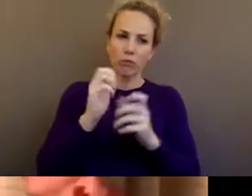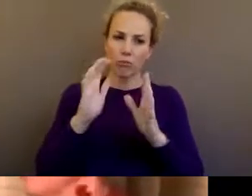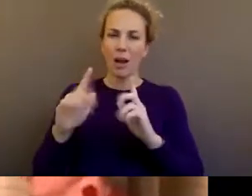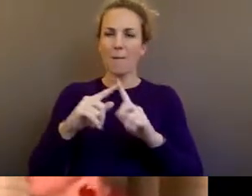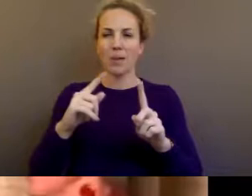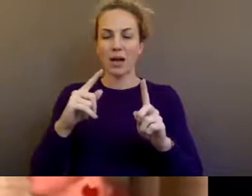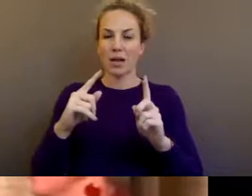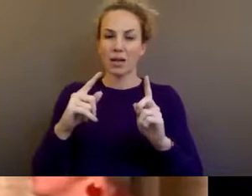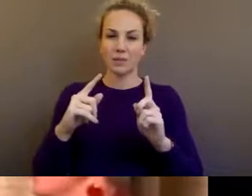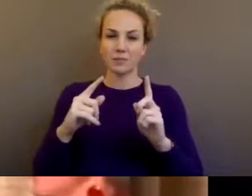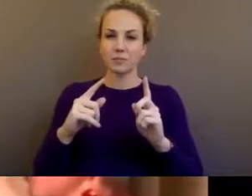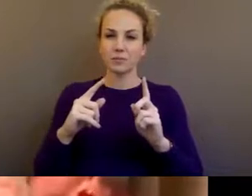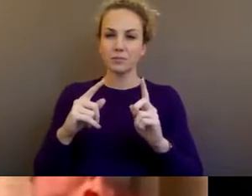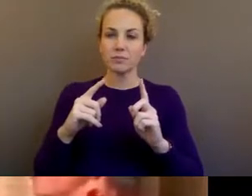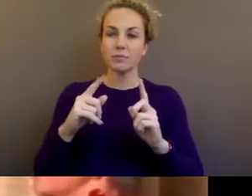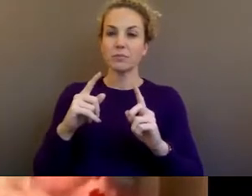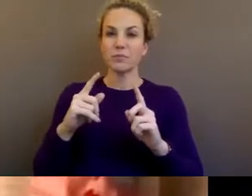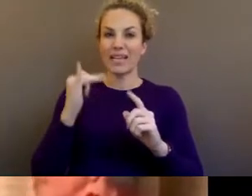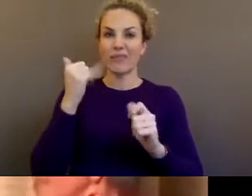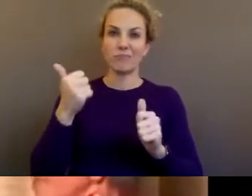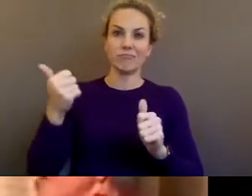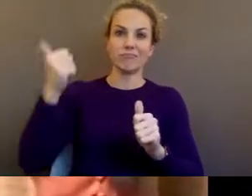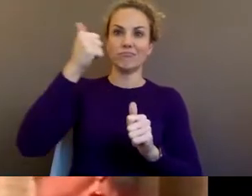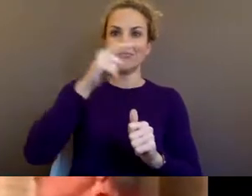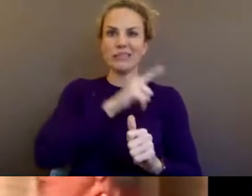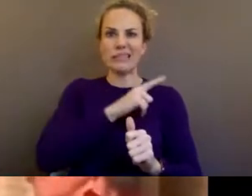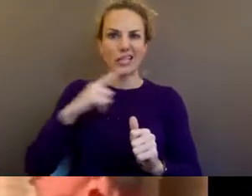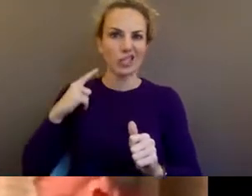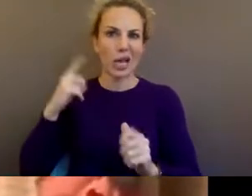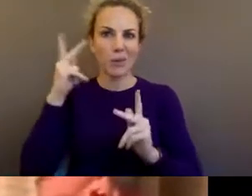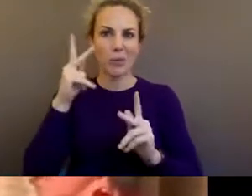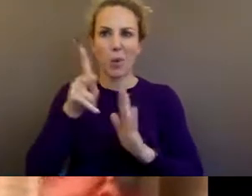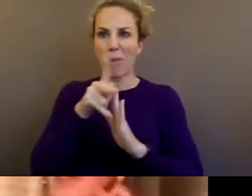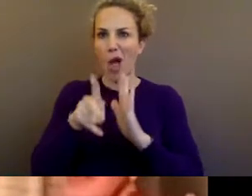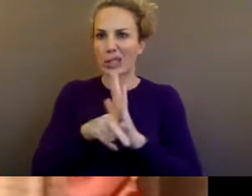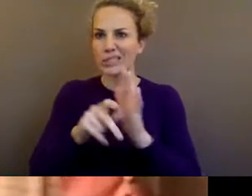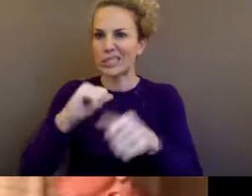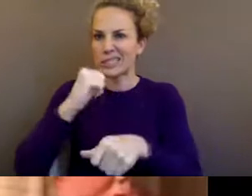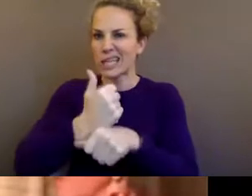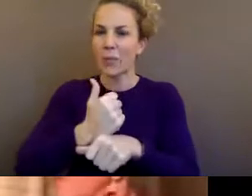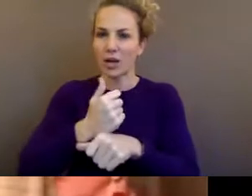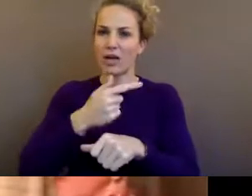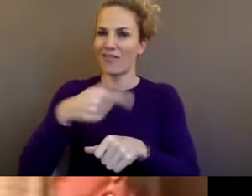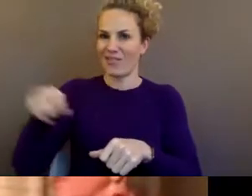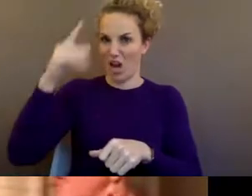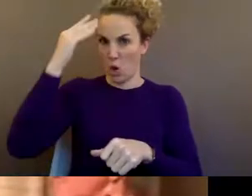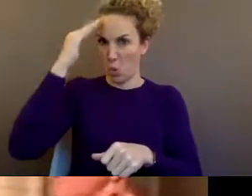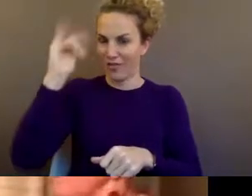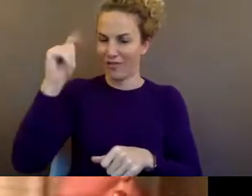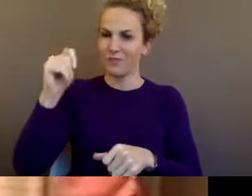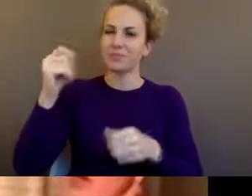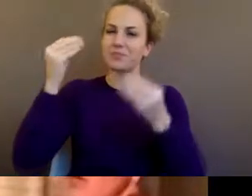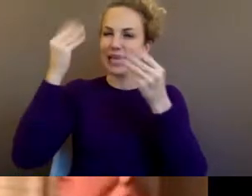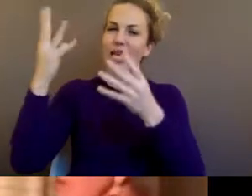I wonder if you went to legislators and policymakers, if they would know it. So I think this is the challenge to us, is let